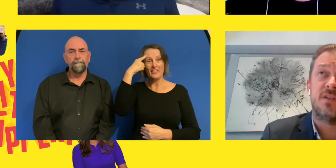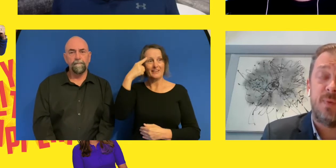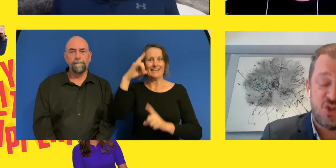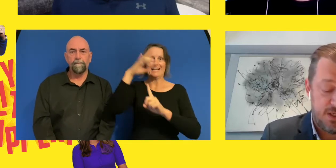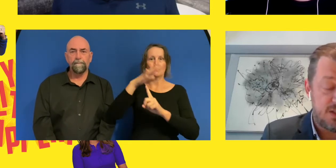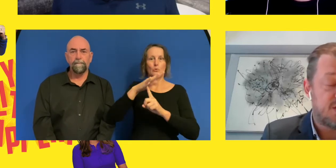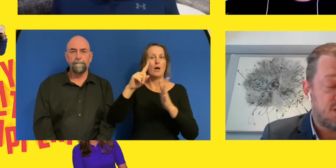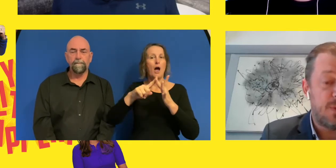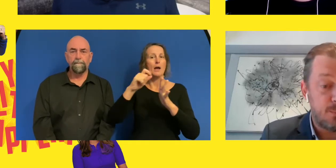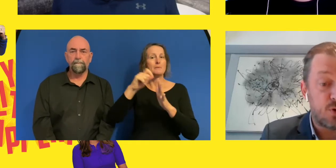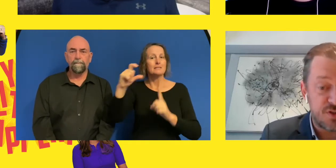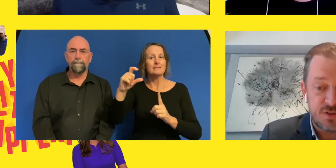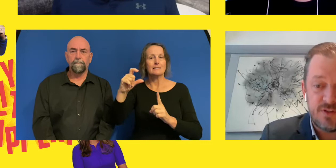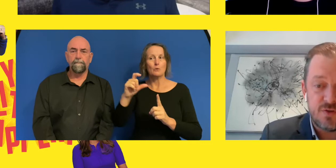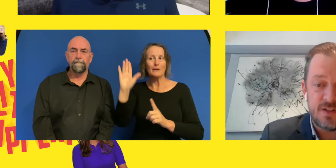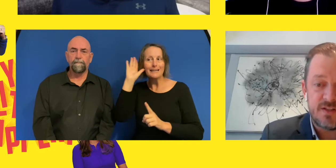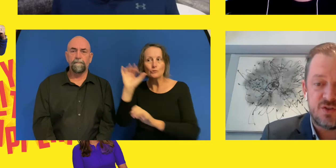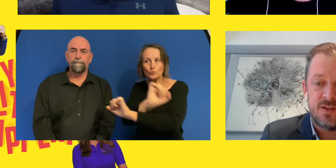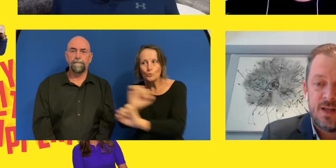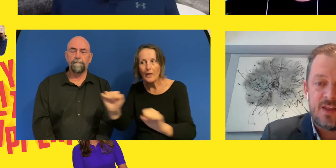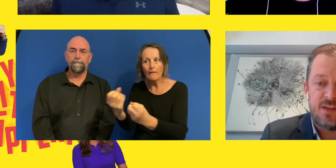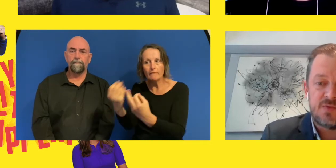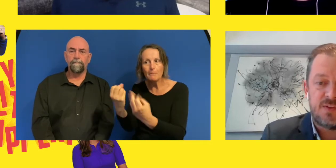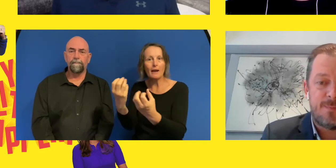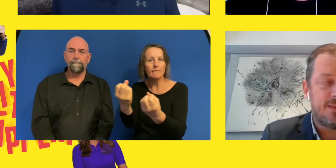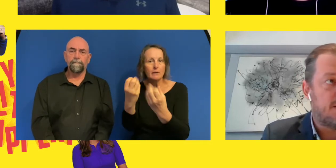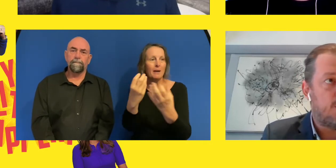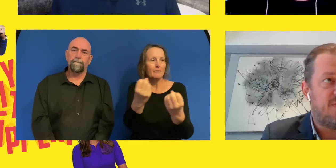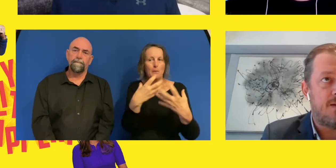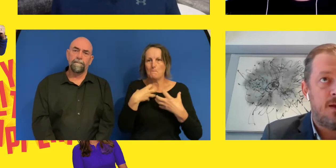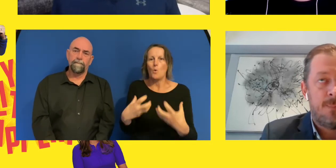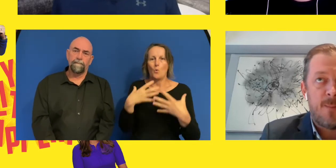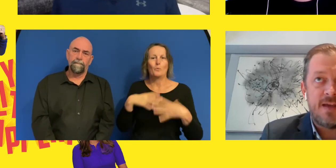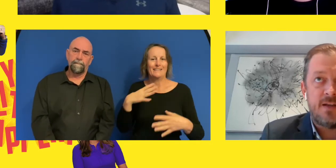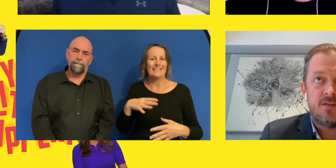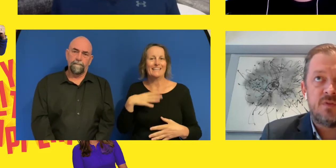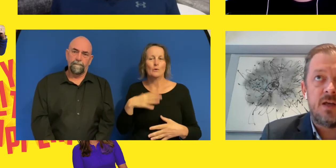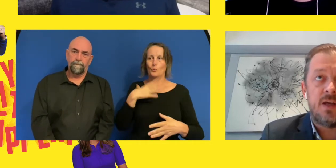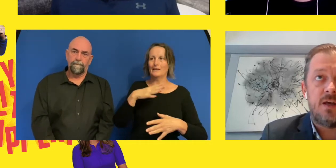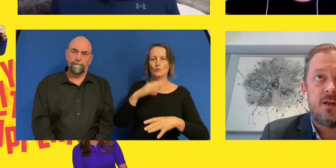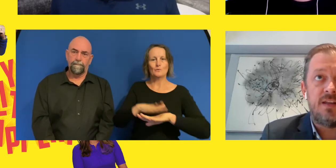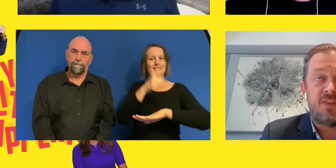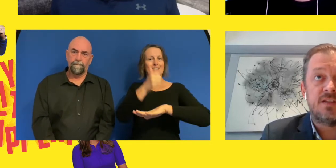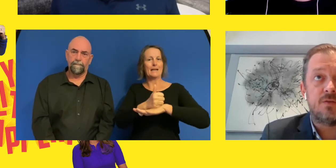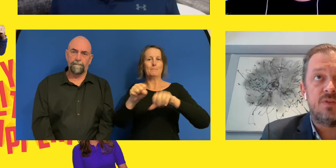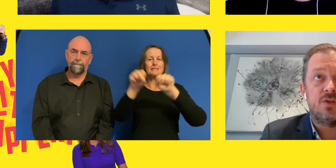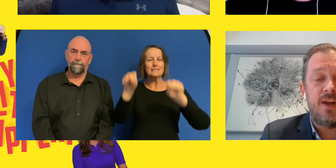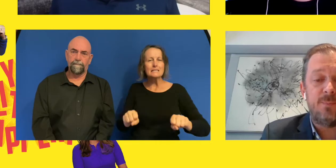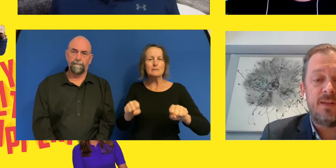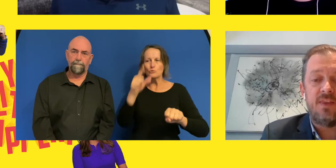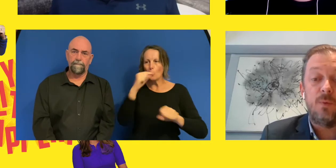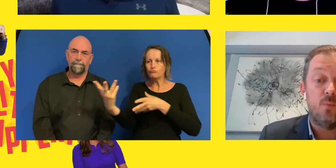athlete participation in the decision-making processes of these organizations. I think it's fundamental that we find mechanisms. The Athletes Council